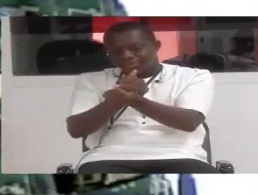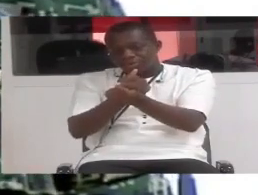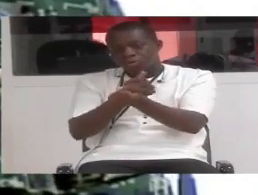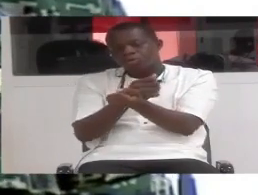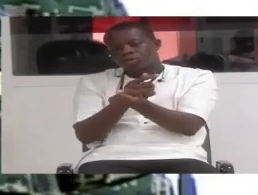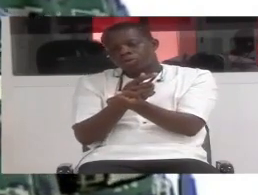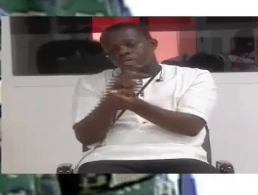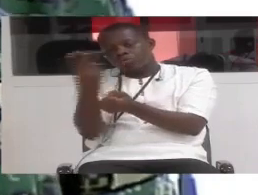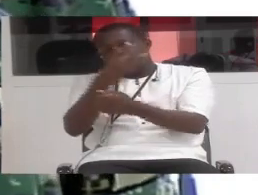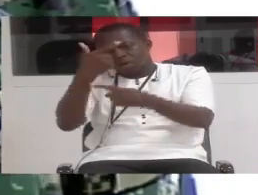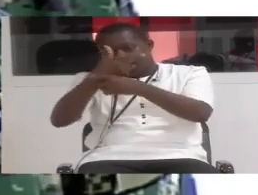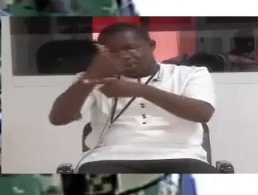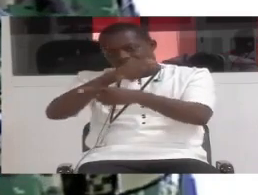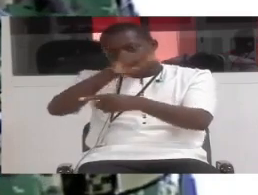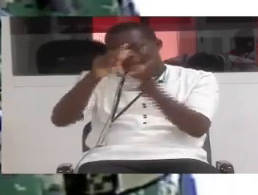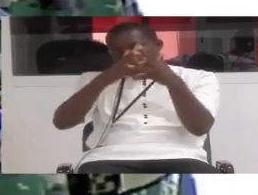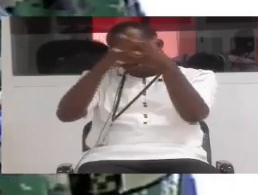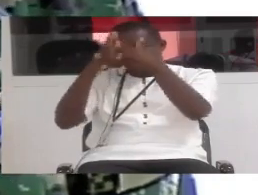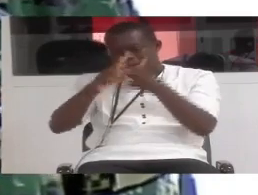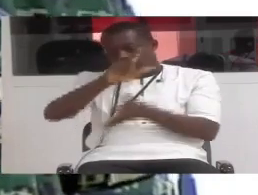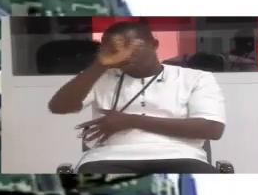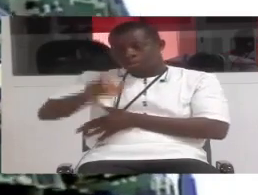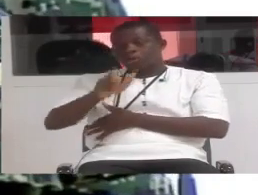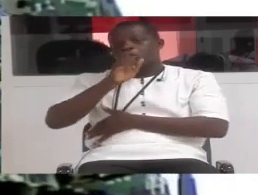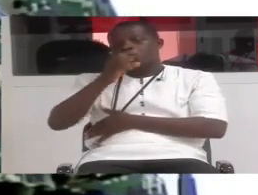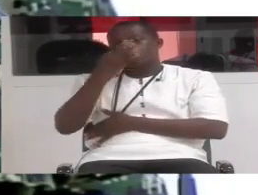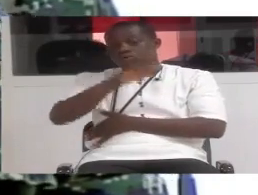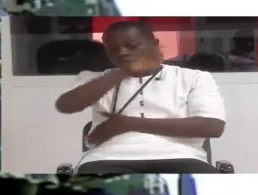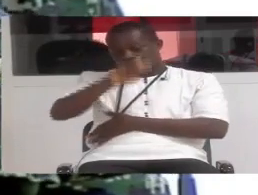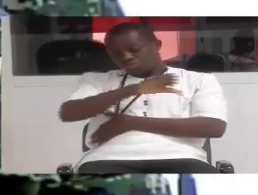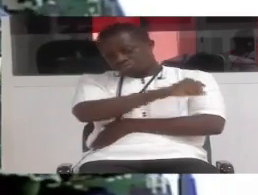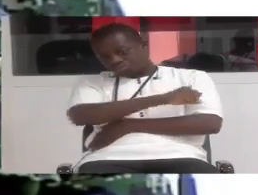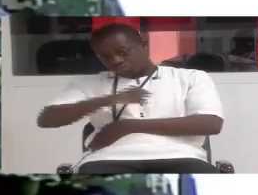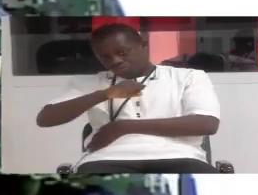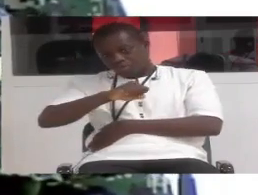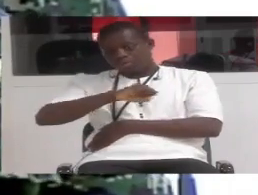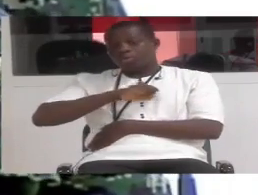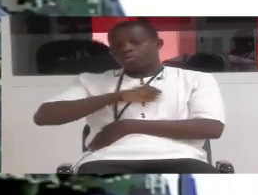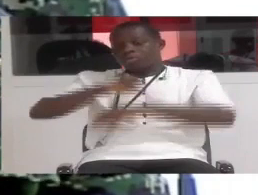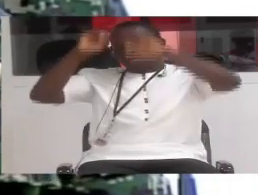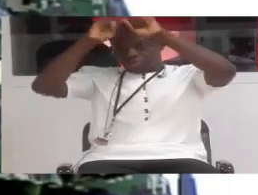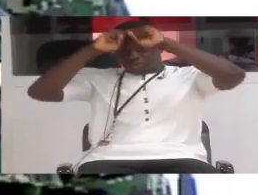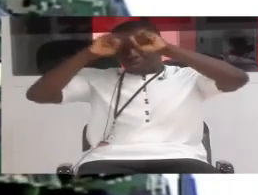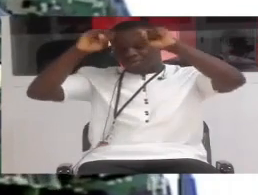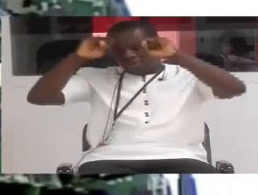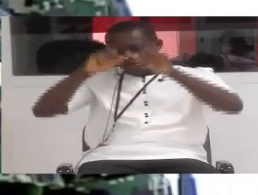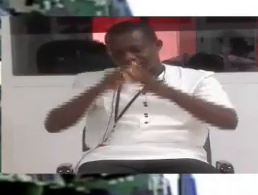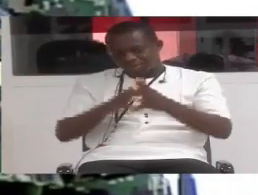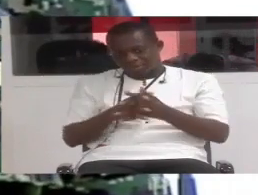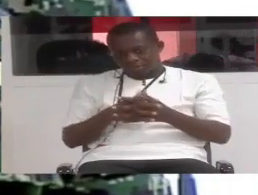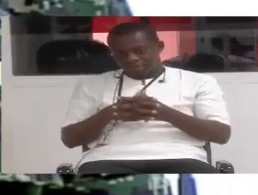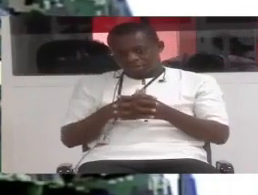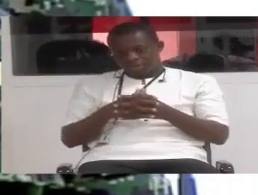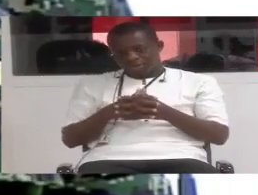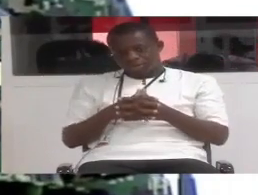ñoñ ñuñ wax ne dañ ñew pour daane nguuram. These were the people that we arrested, the ones that were said came here to